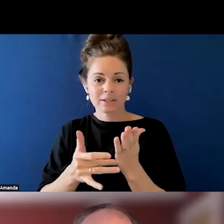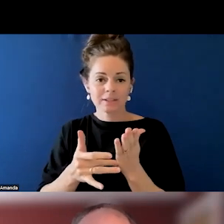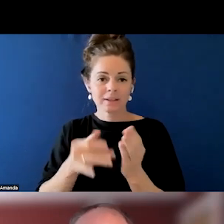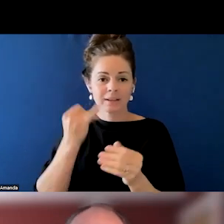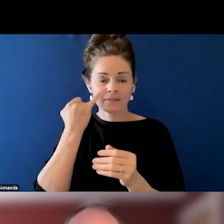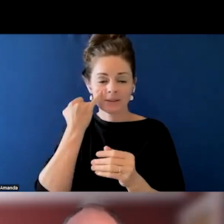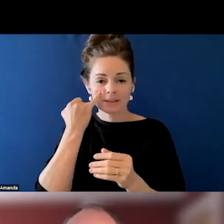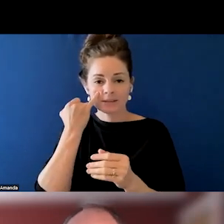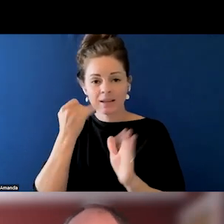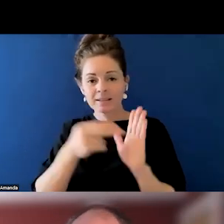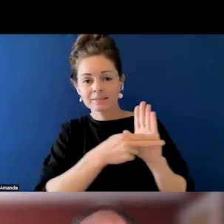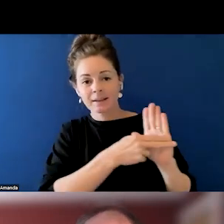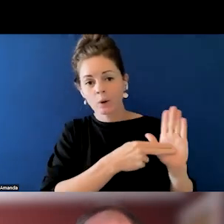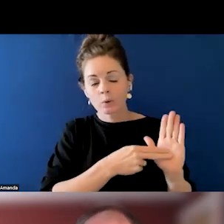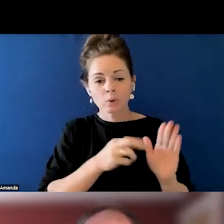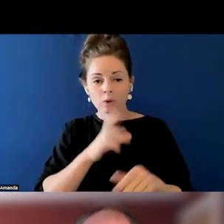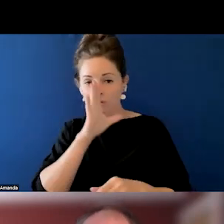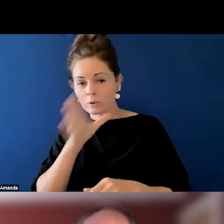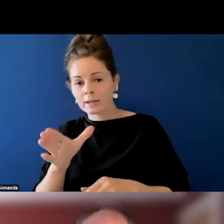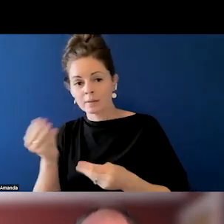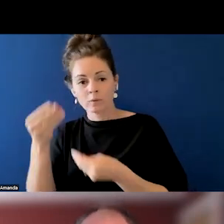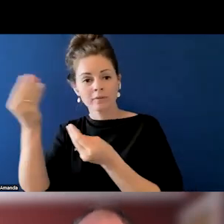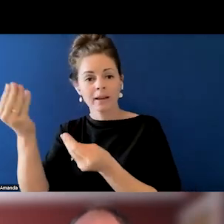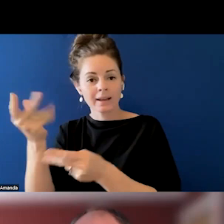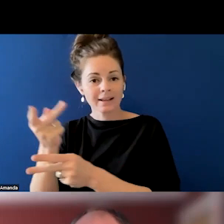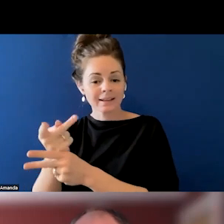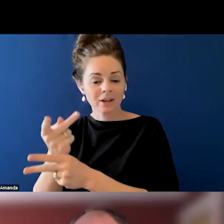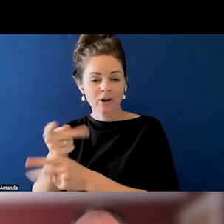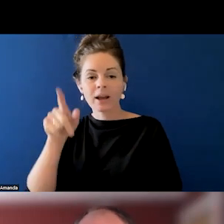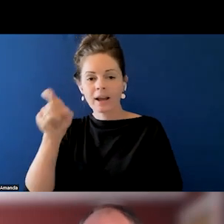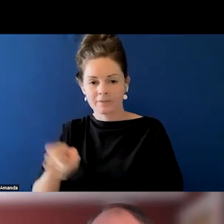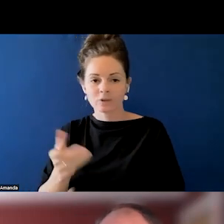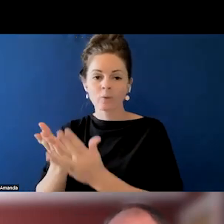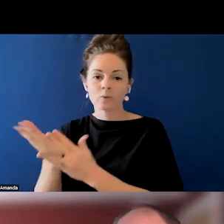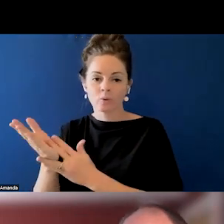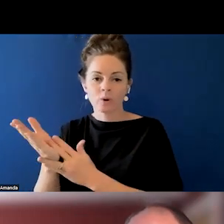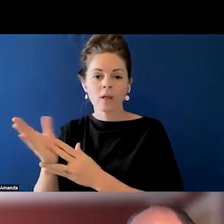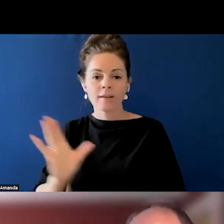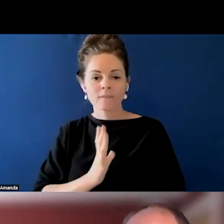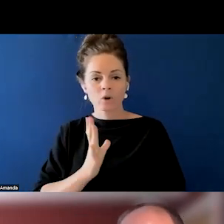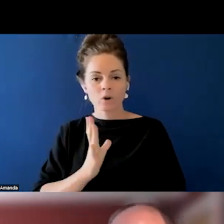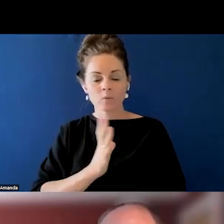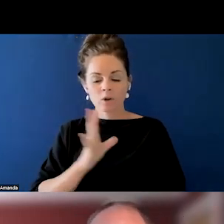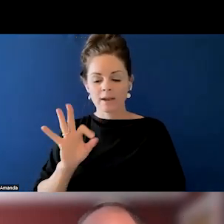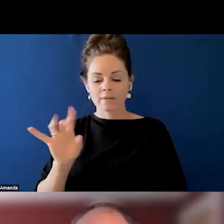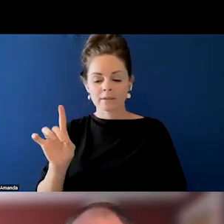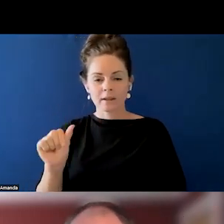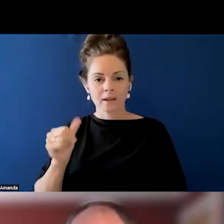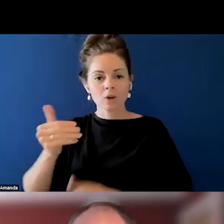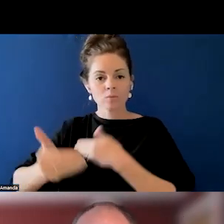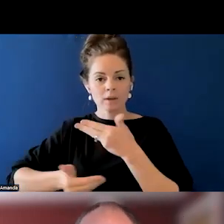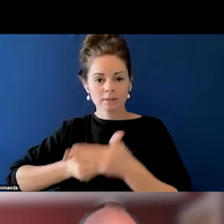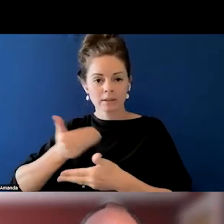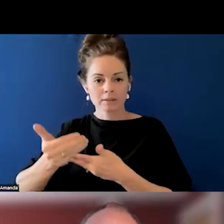diagnose or directly provide care would have to go through the formal FDA process. So we already have some things in